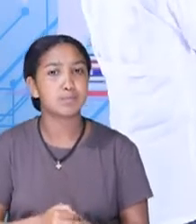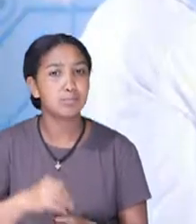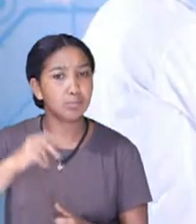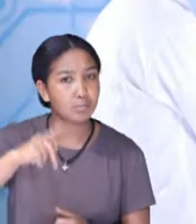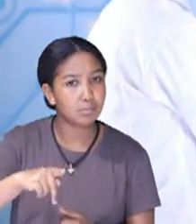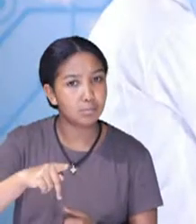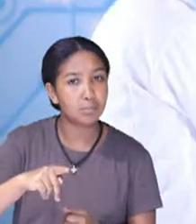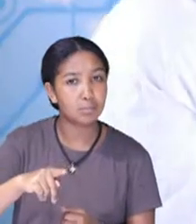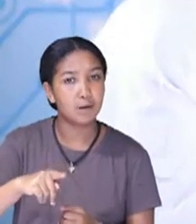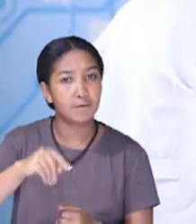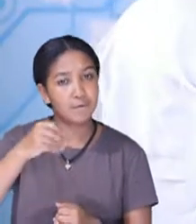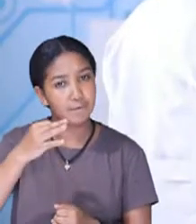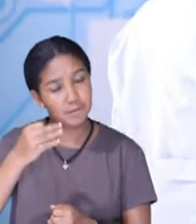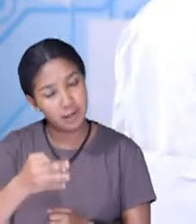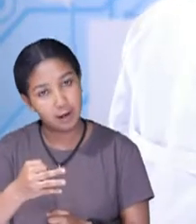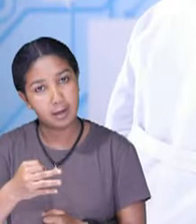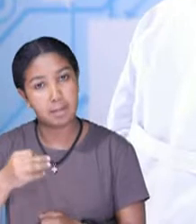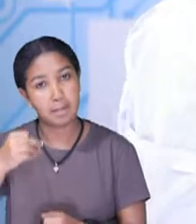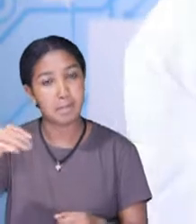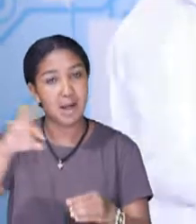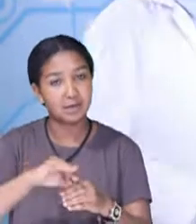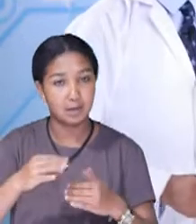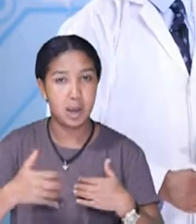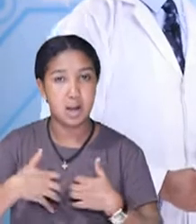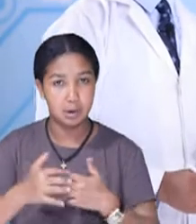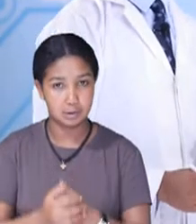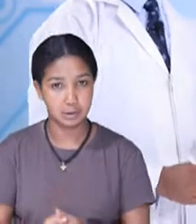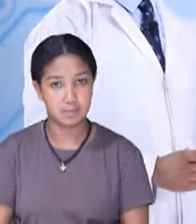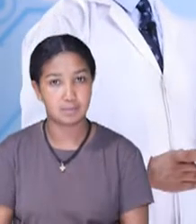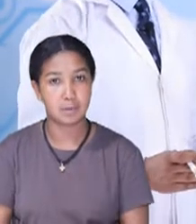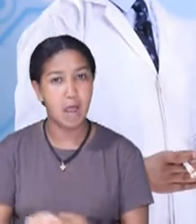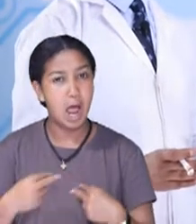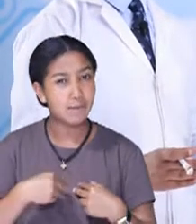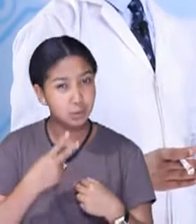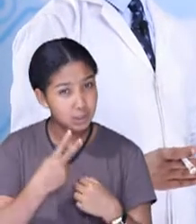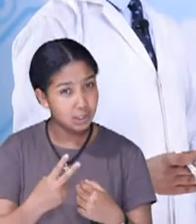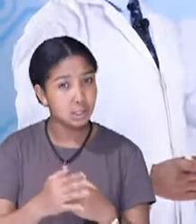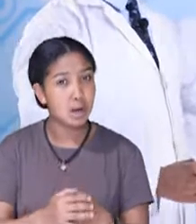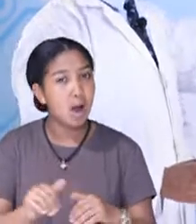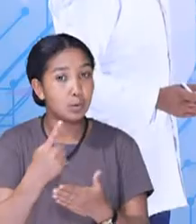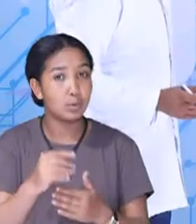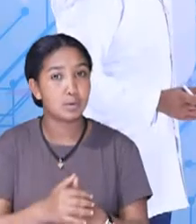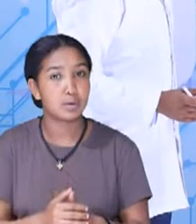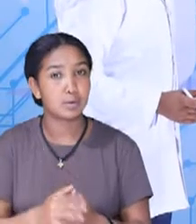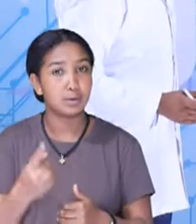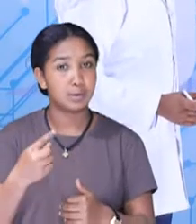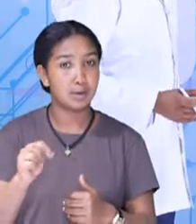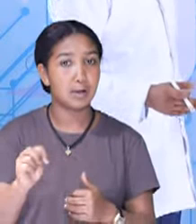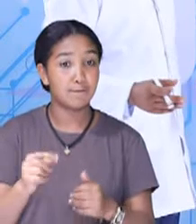protoctistans, fungi, plants, and animals. Have you seen how